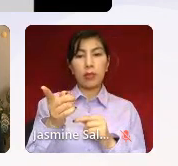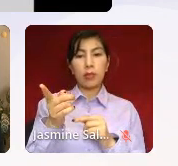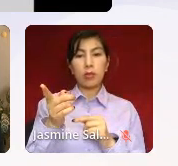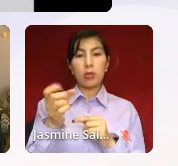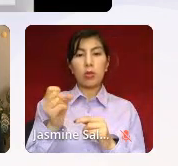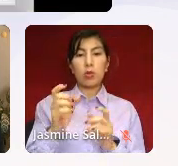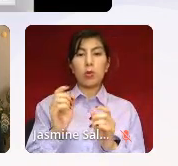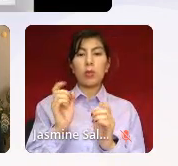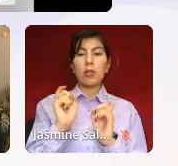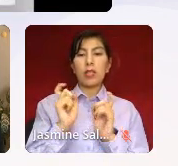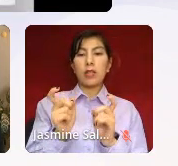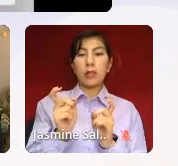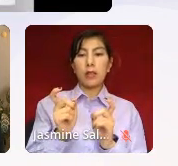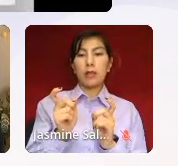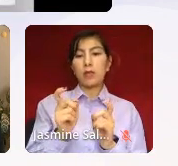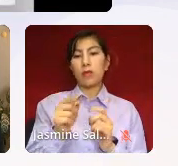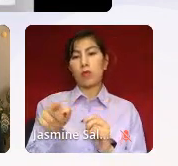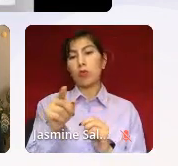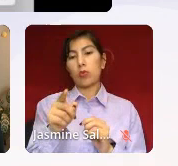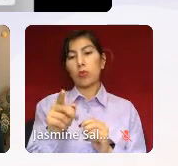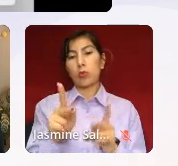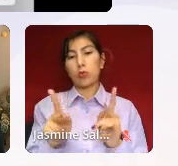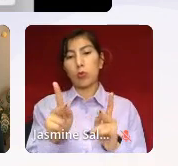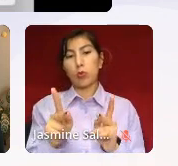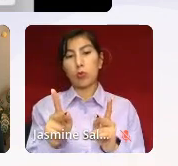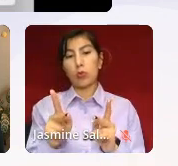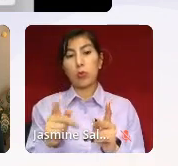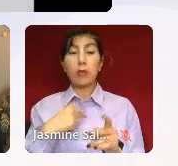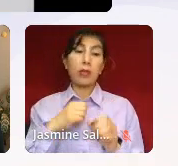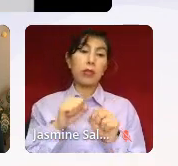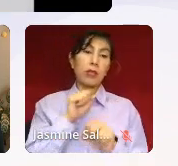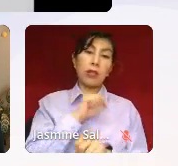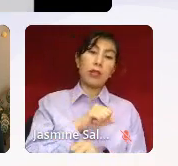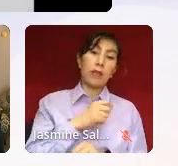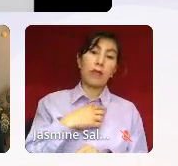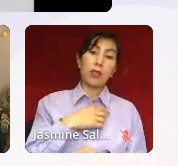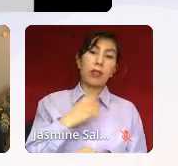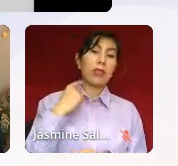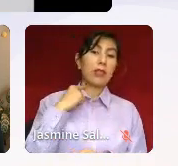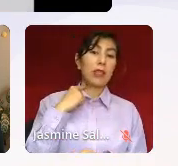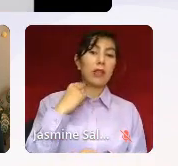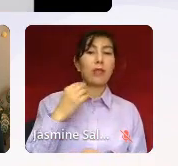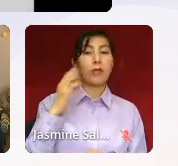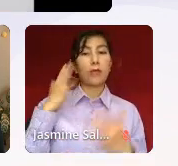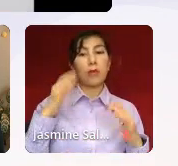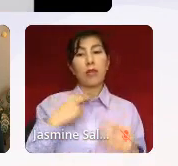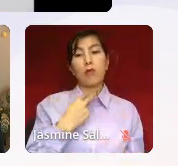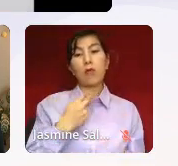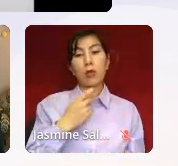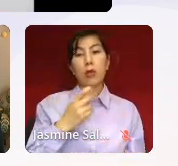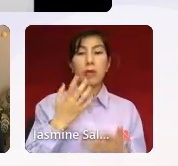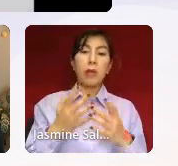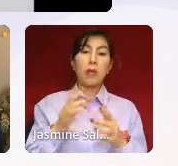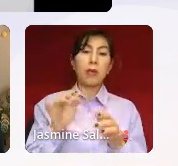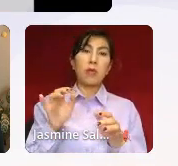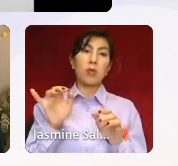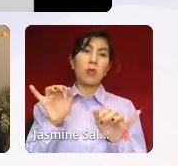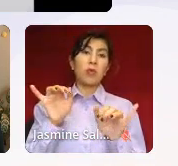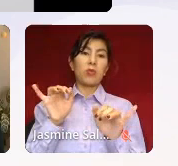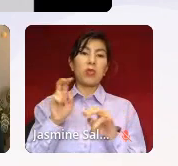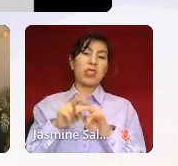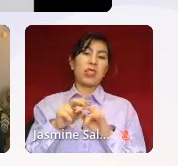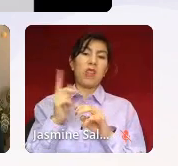us, just folks, I mean, I love the sound of my own voice, but maybe we'll just let it sort of sit for a sec.